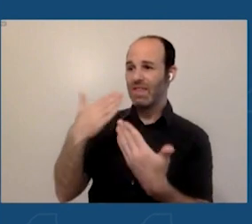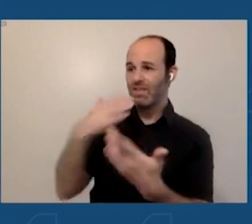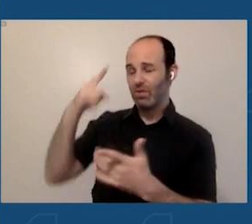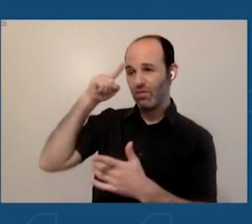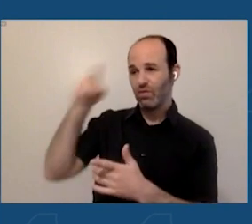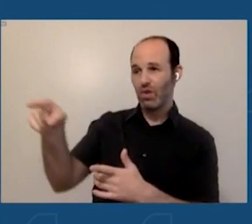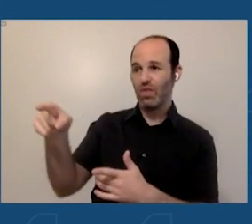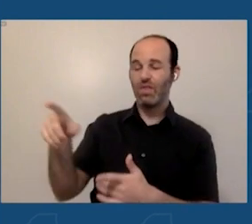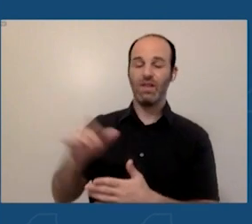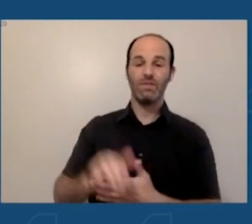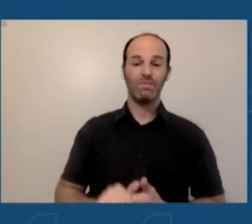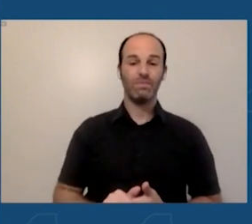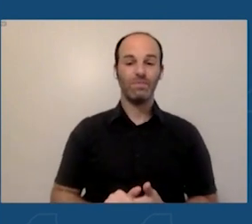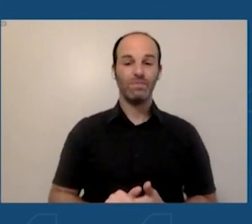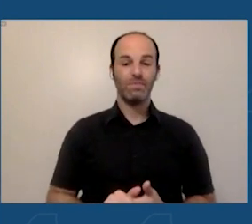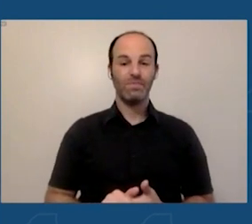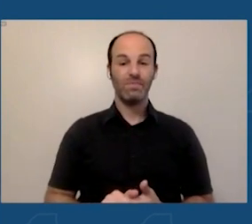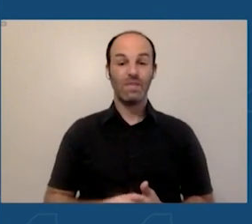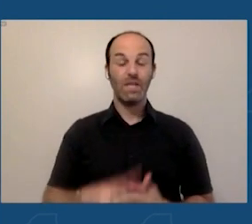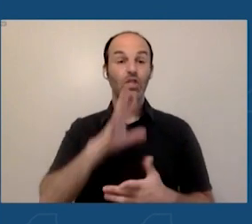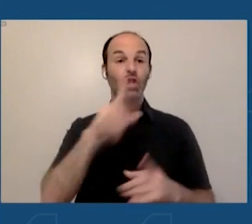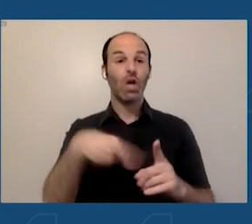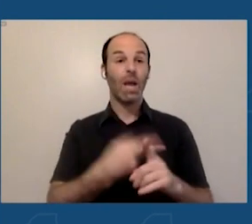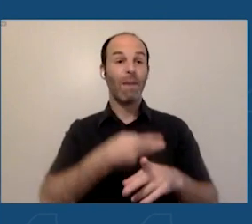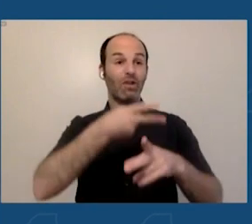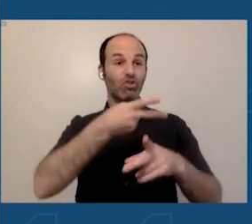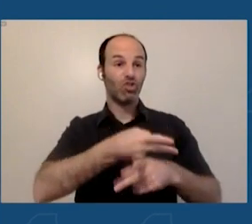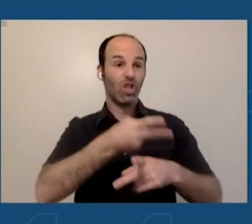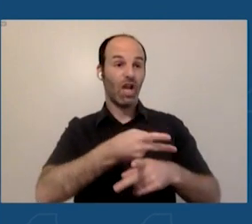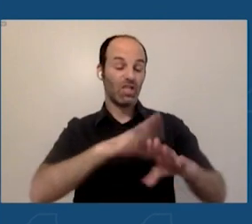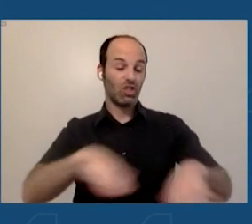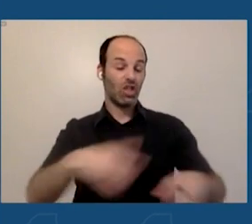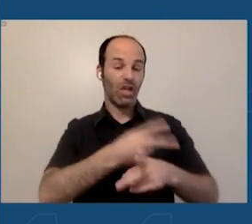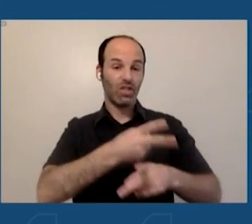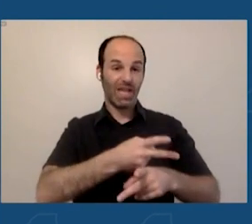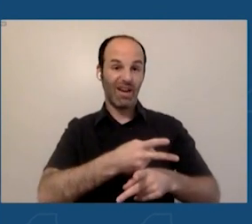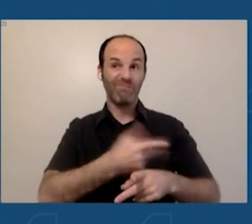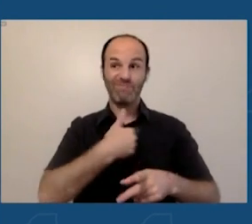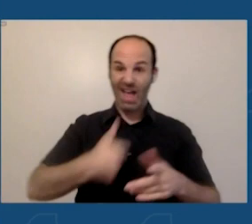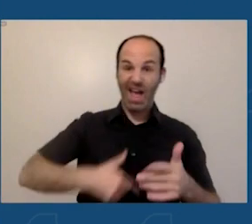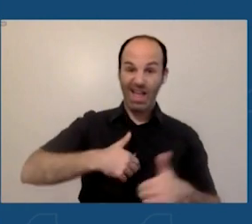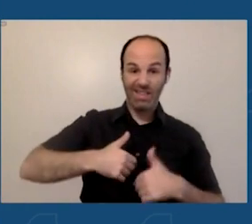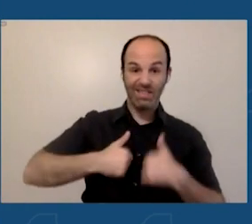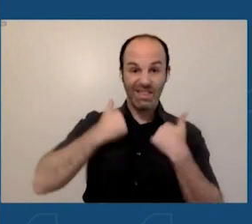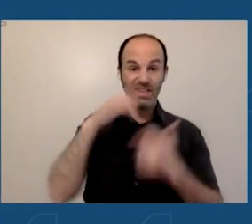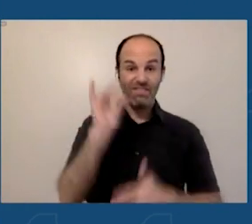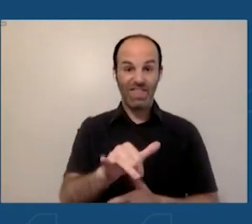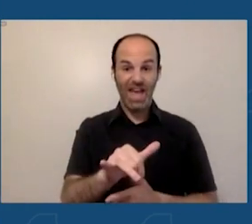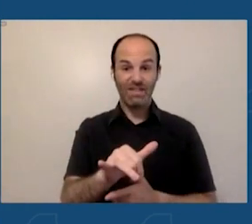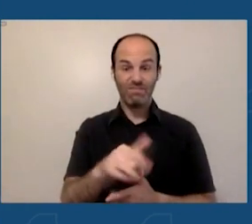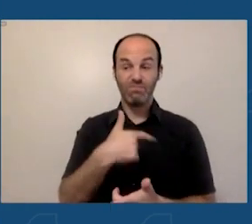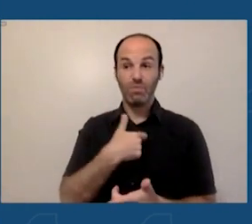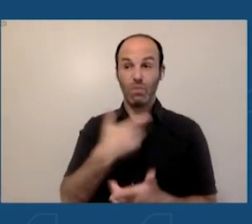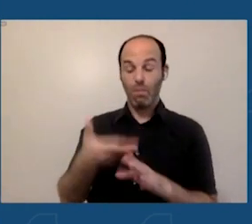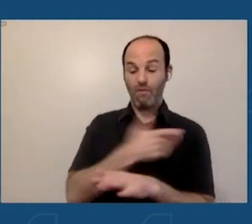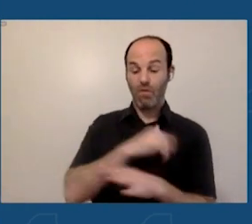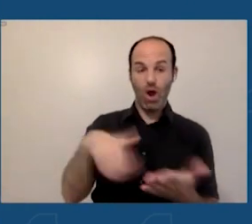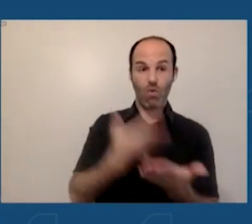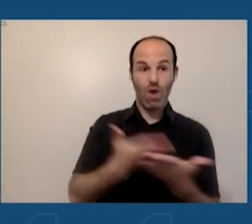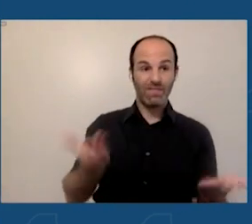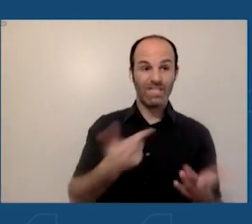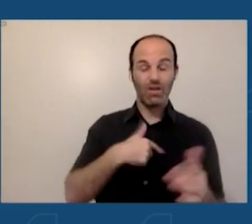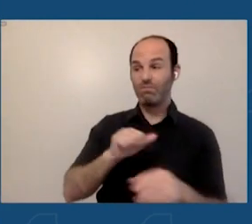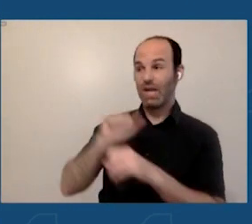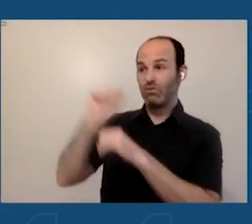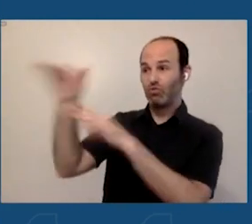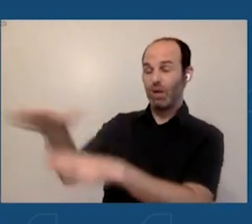you know, I live childcare, right? Before coming here, I dropped off my youngest at camp. And when I leave here, I'm